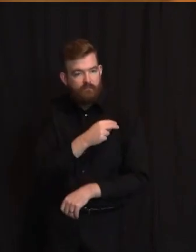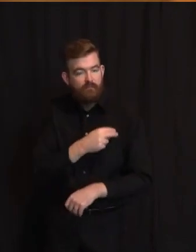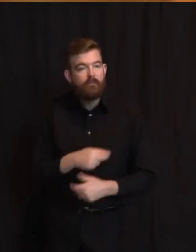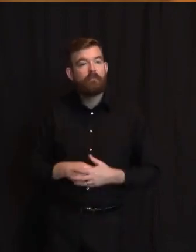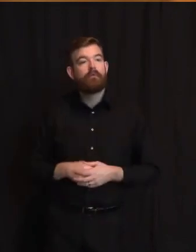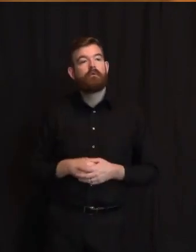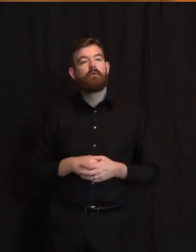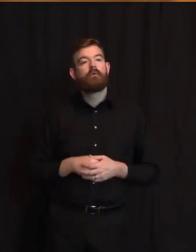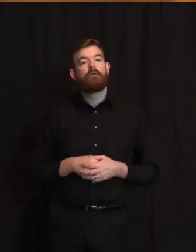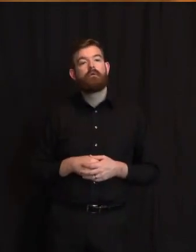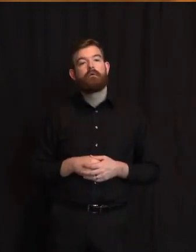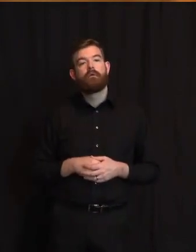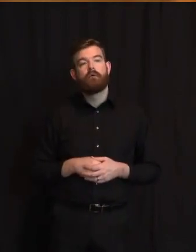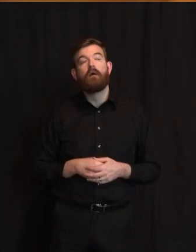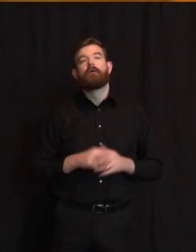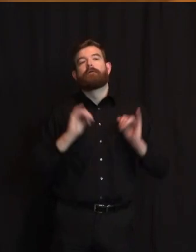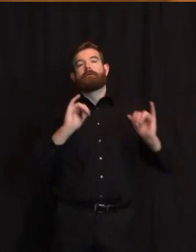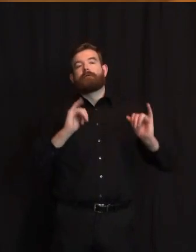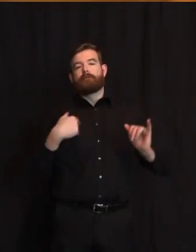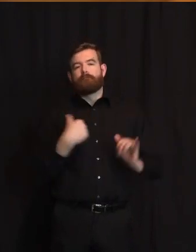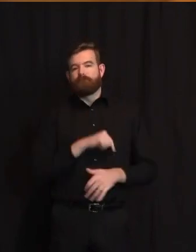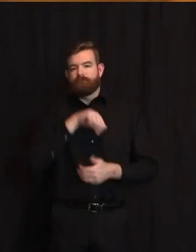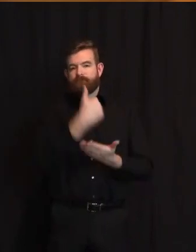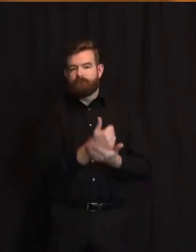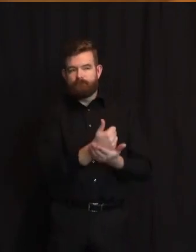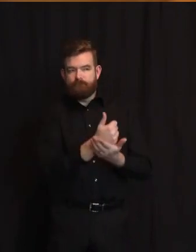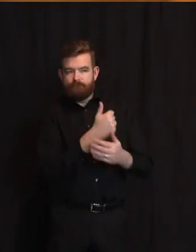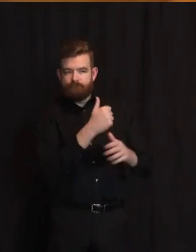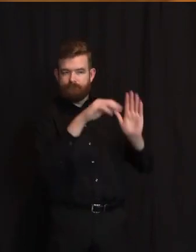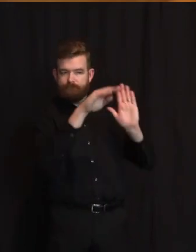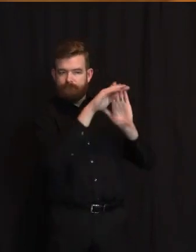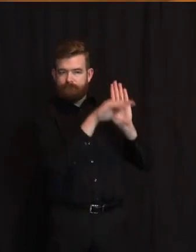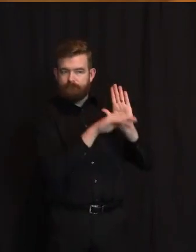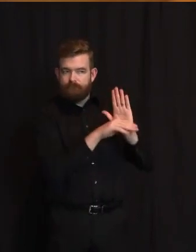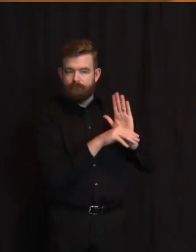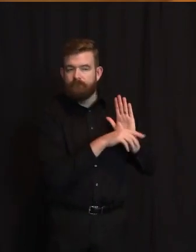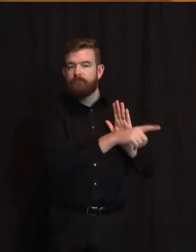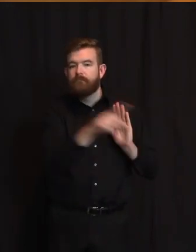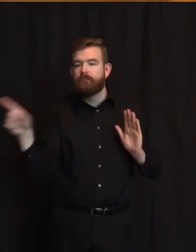and implement infection control protocols to reduce exposure.